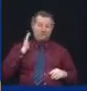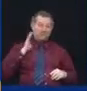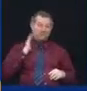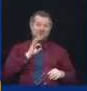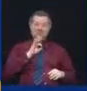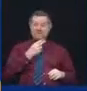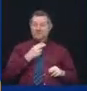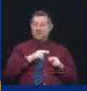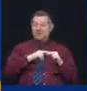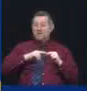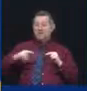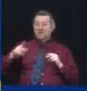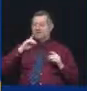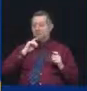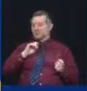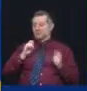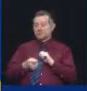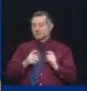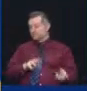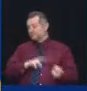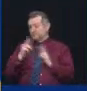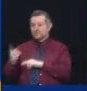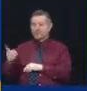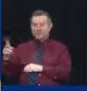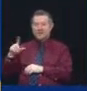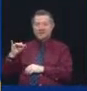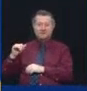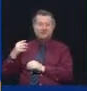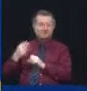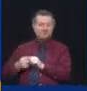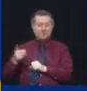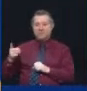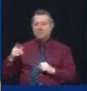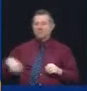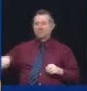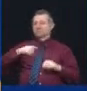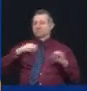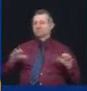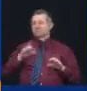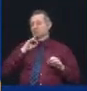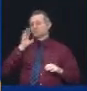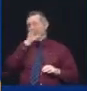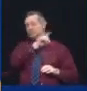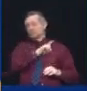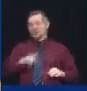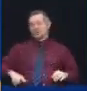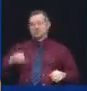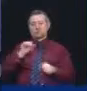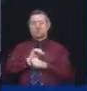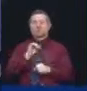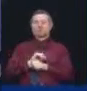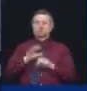vaccination site. You did the Lord's work, and you did it magnificently well. Thank you very much.